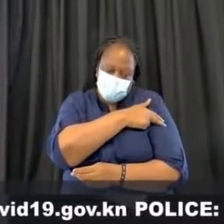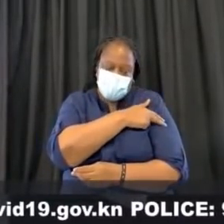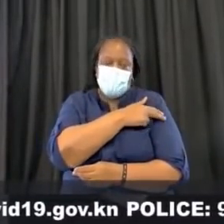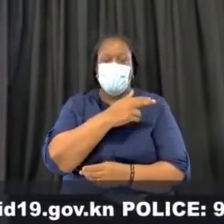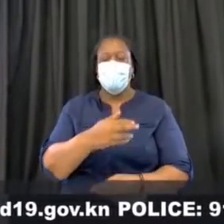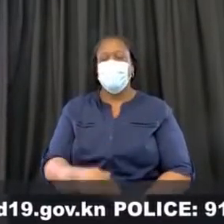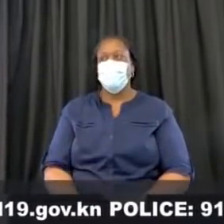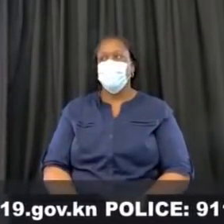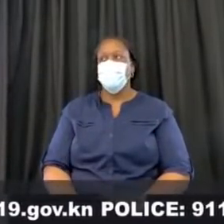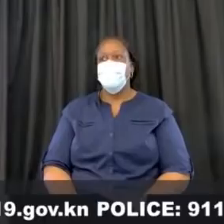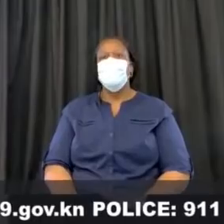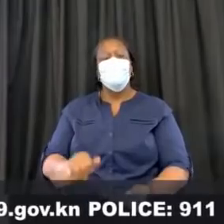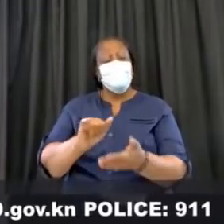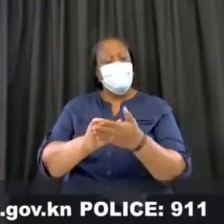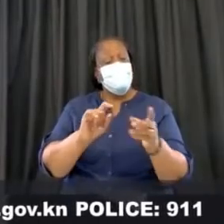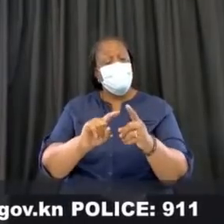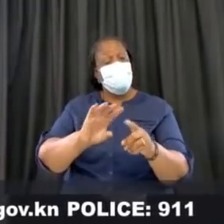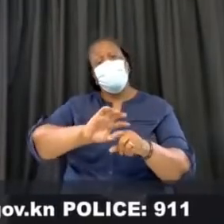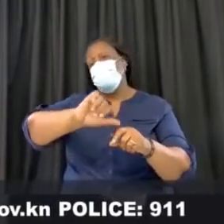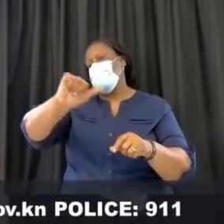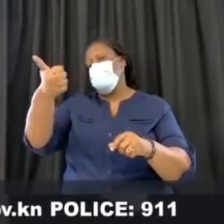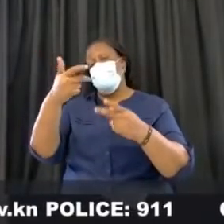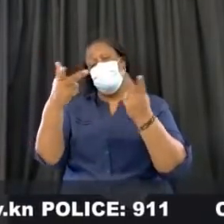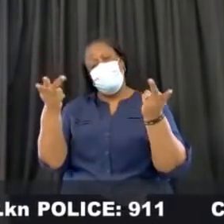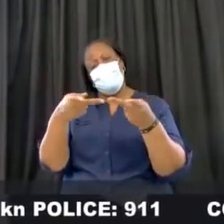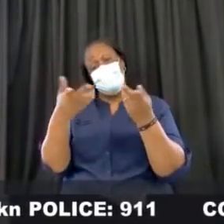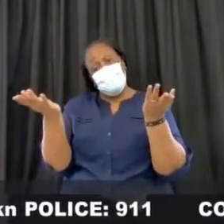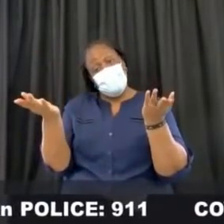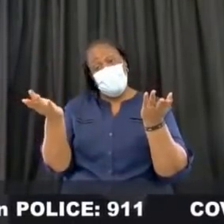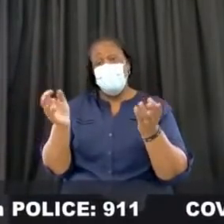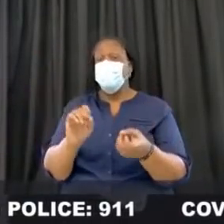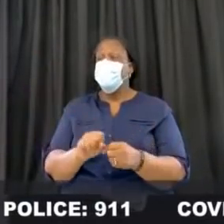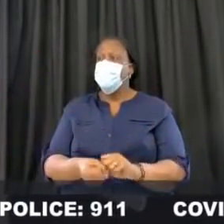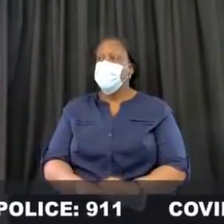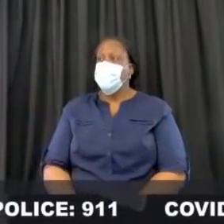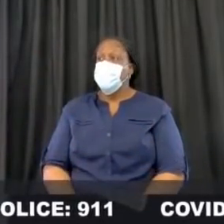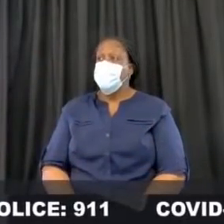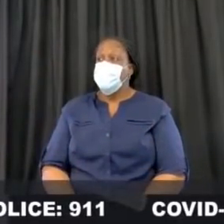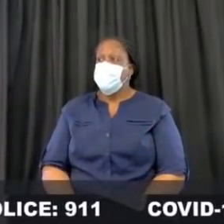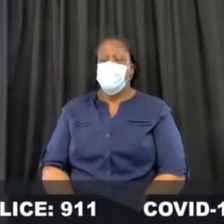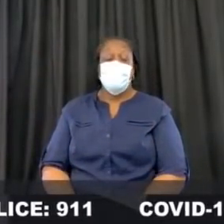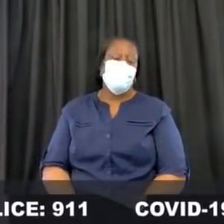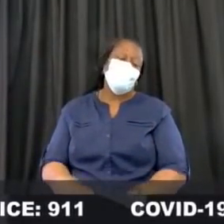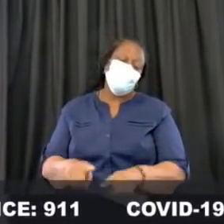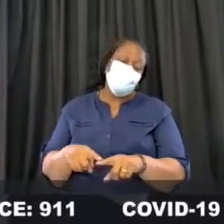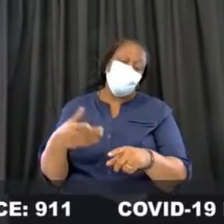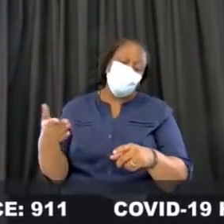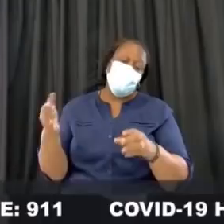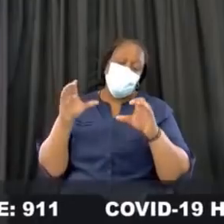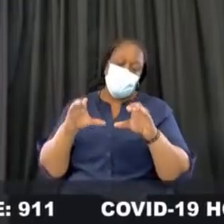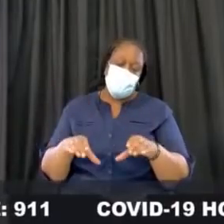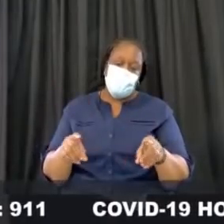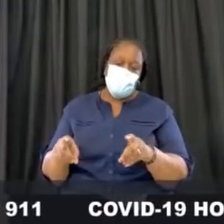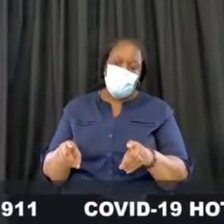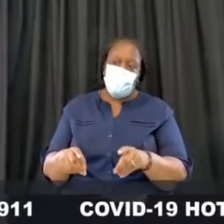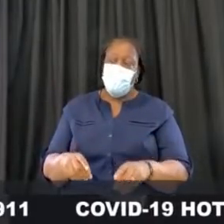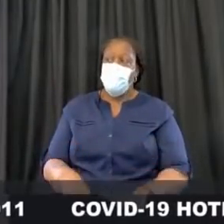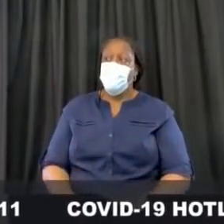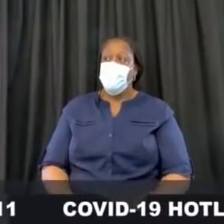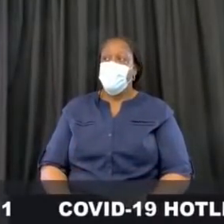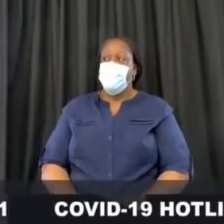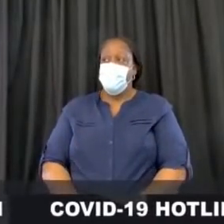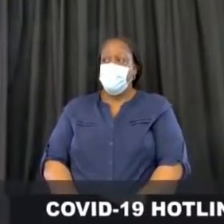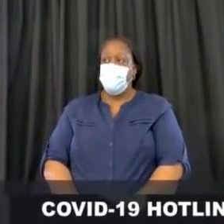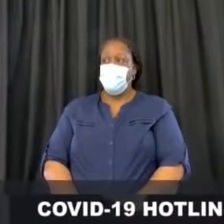if it comes to a situation where the cases become overwhelming, there are a number of things that we can do. For example, put a halt on